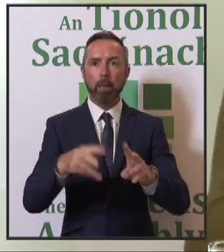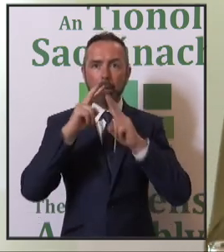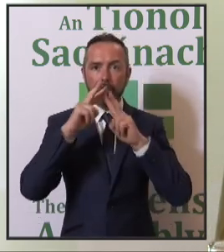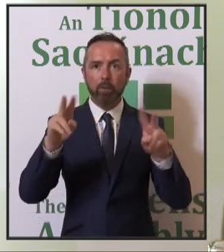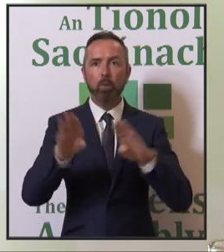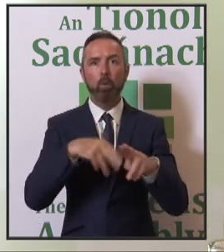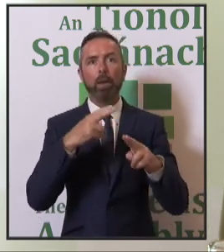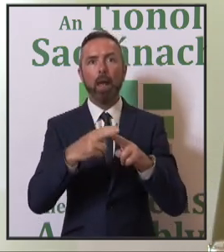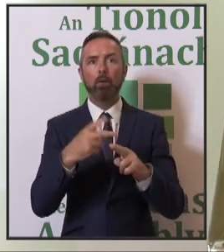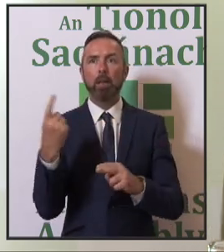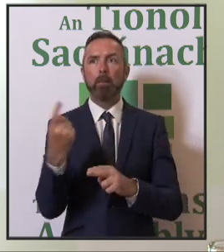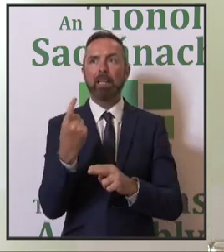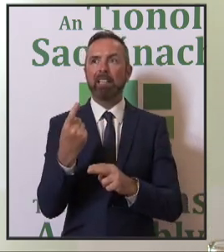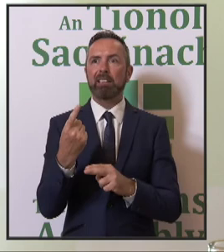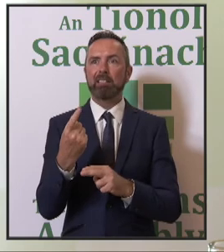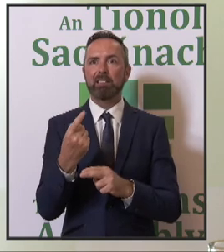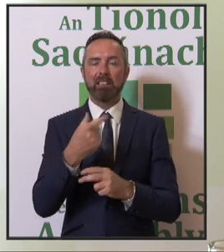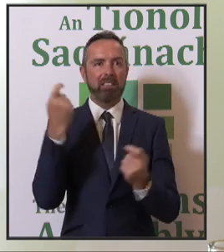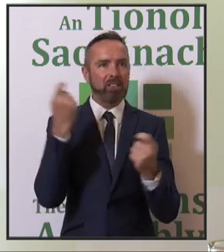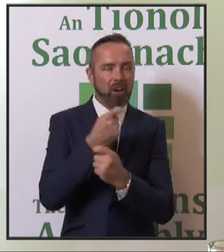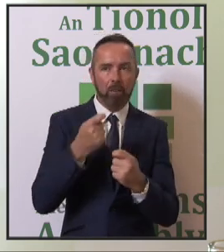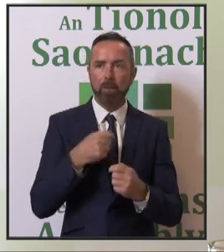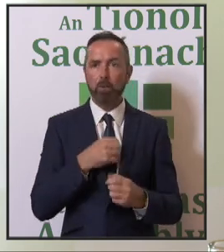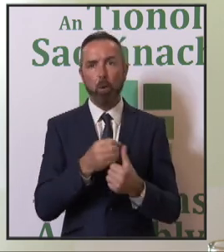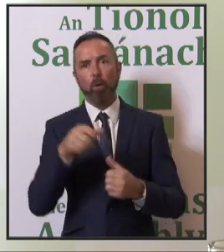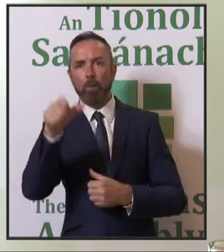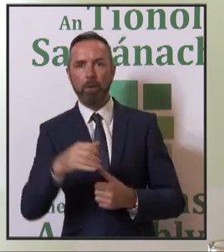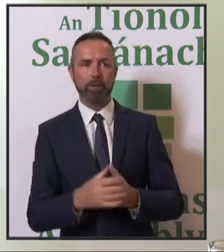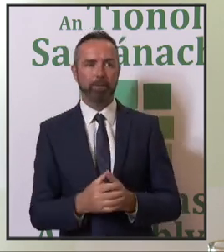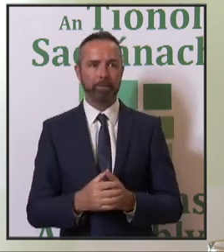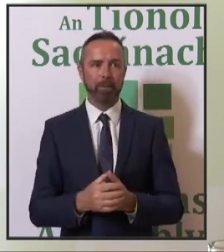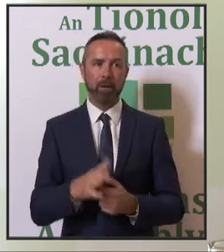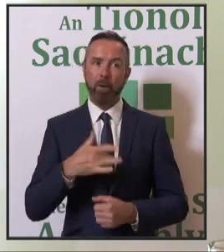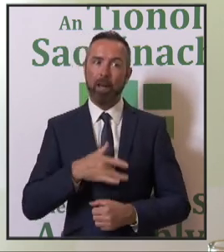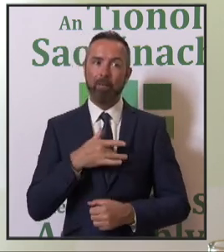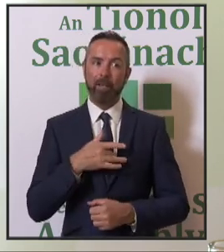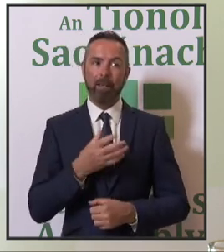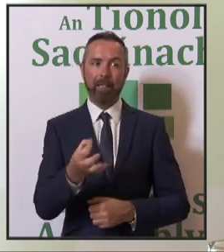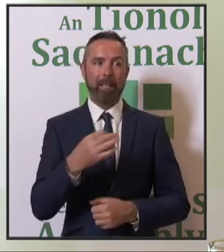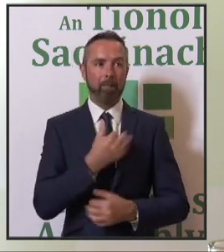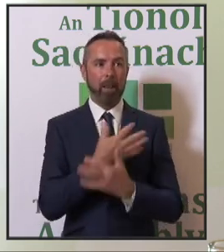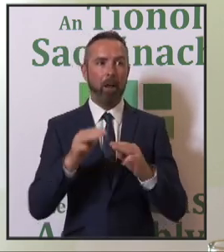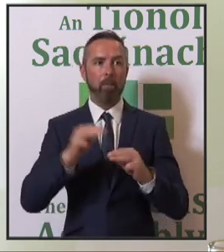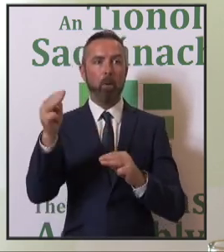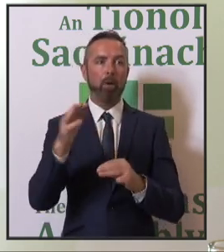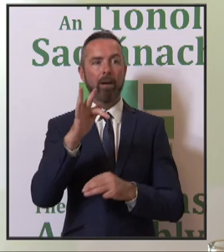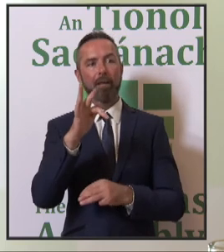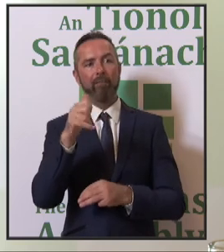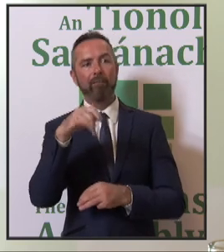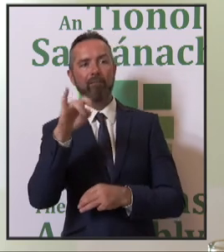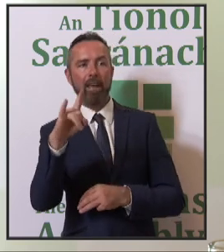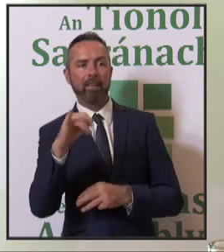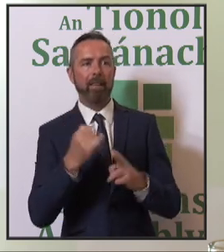being horribly nasty about it. But yeah, I found that it did really give me a lot more faith in